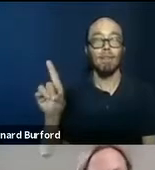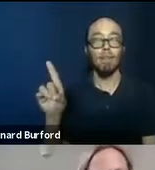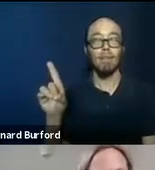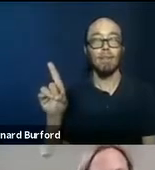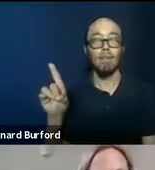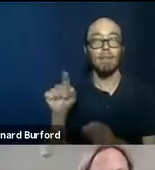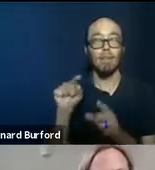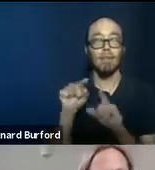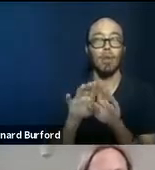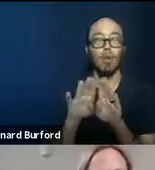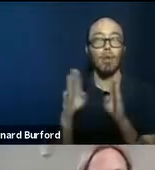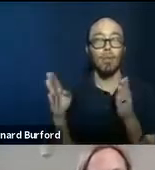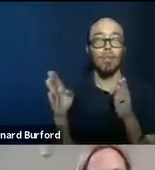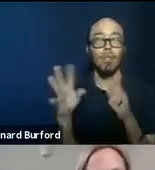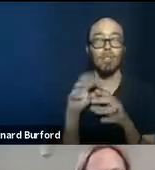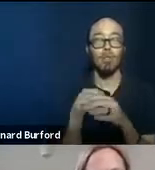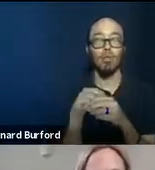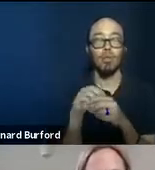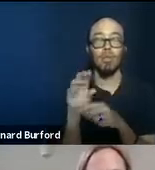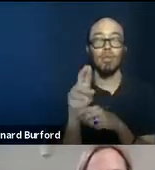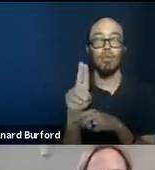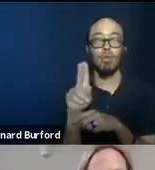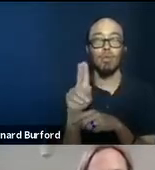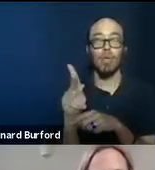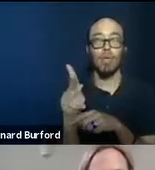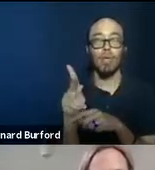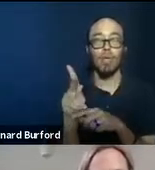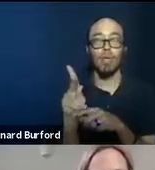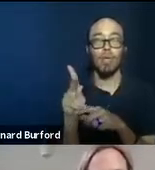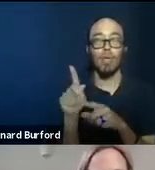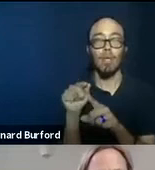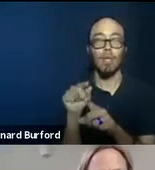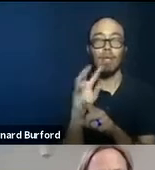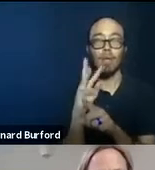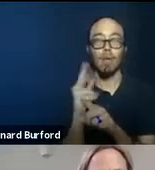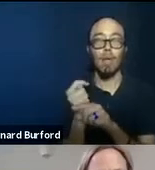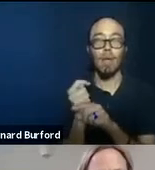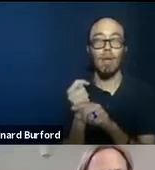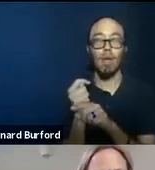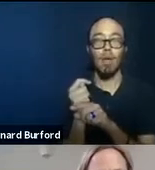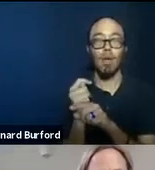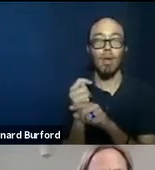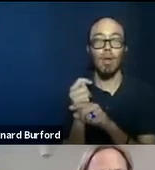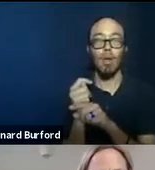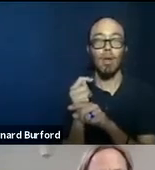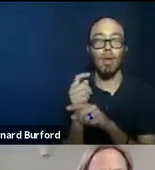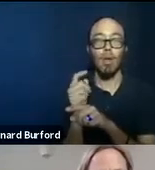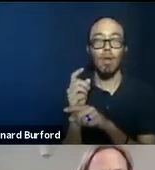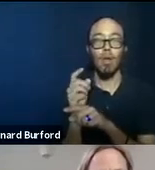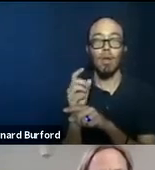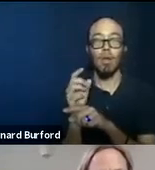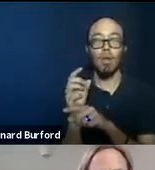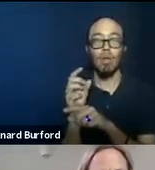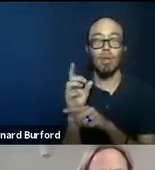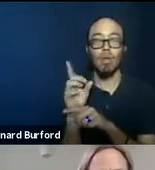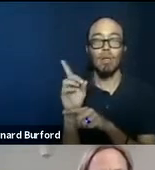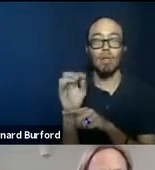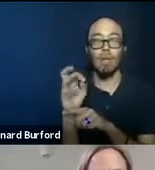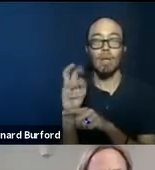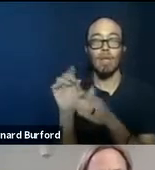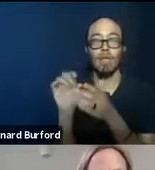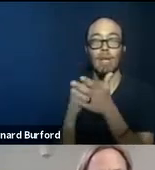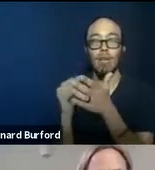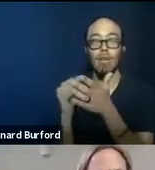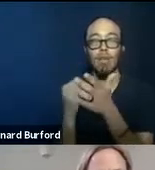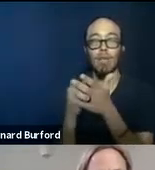in the UK, and she will be speaking about COVID-19 diary study overview. Christine, let's hear